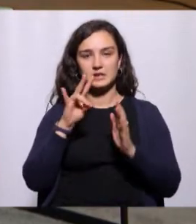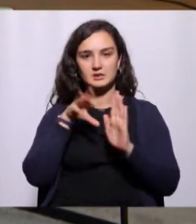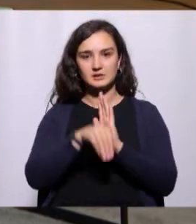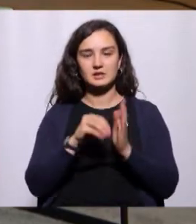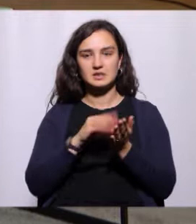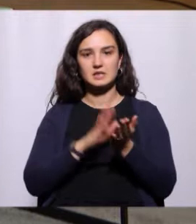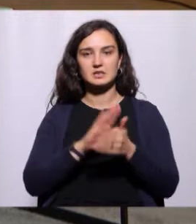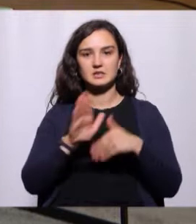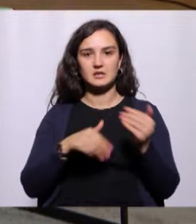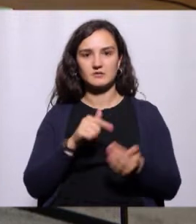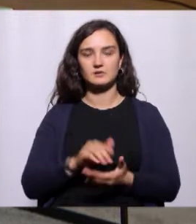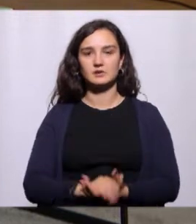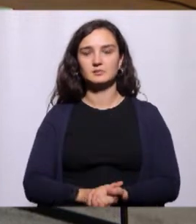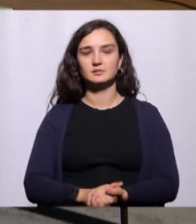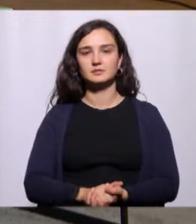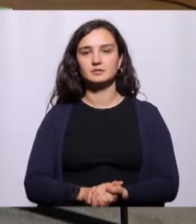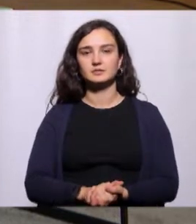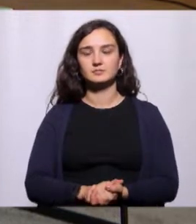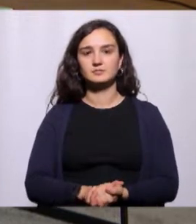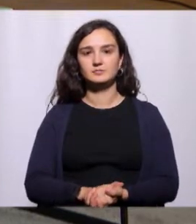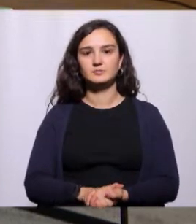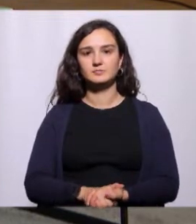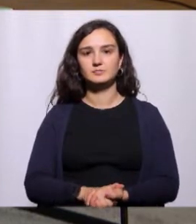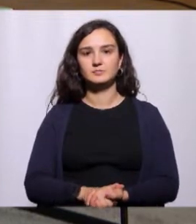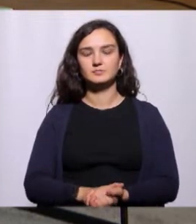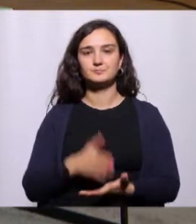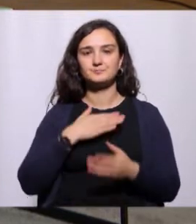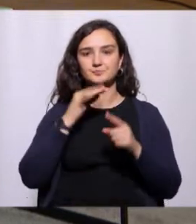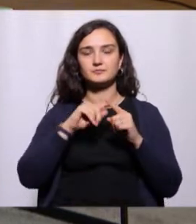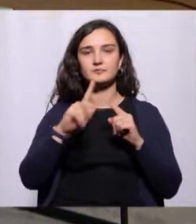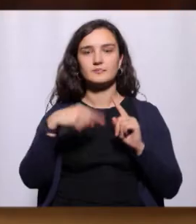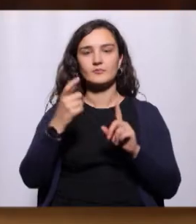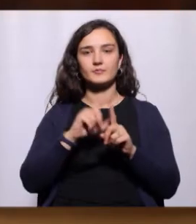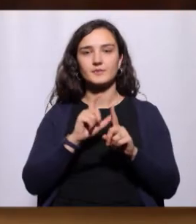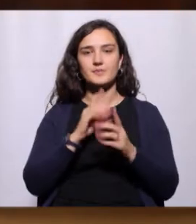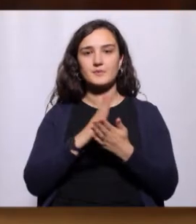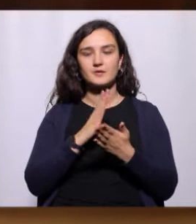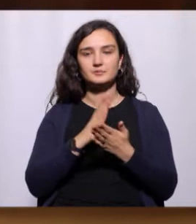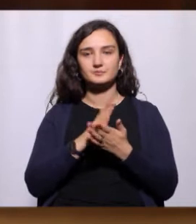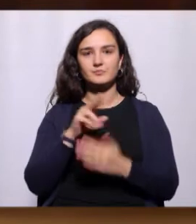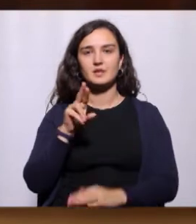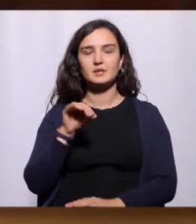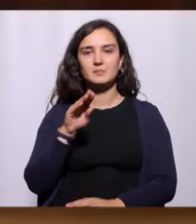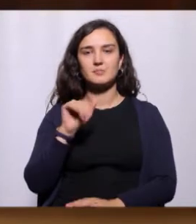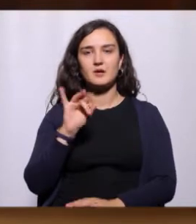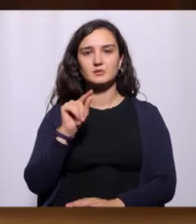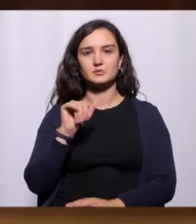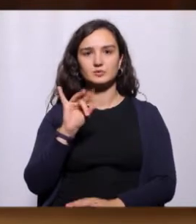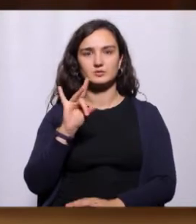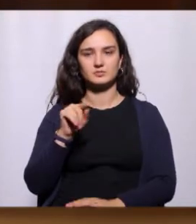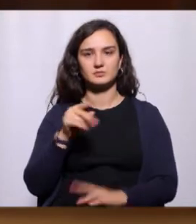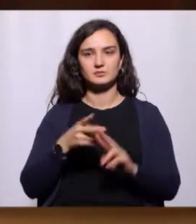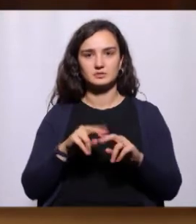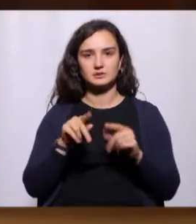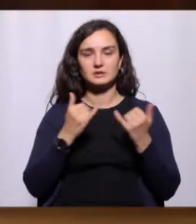Check-in, registracijas gavla. Our next word is departure. Departure